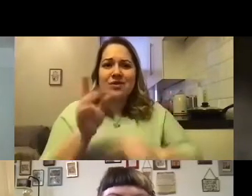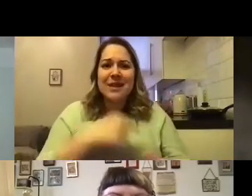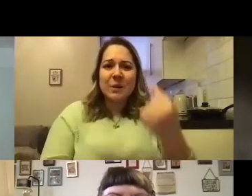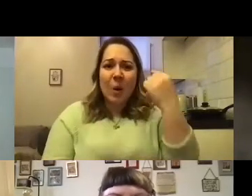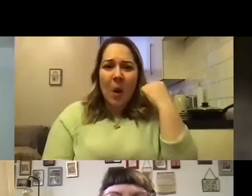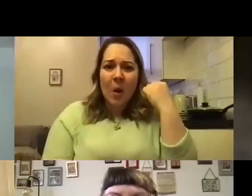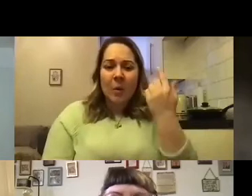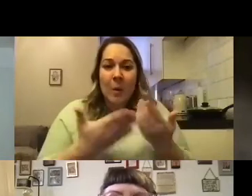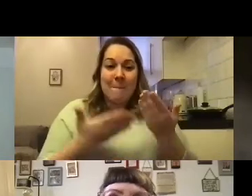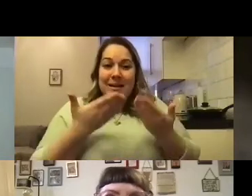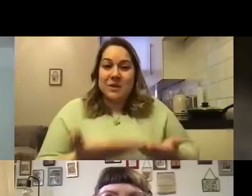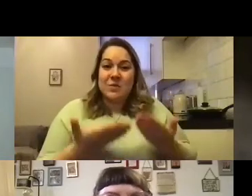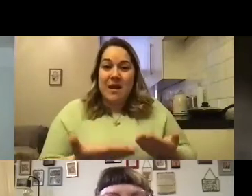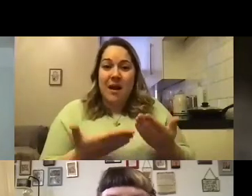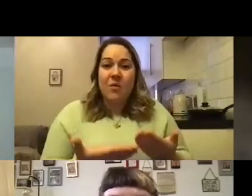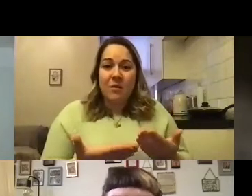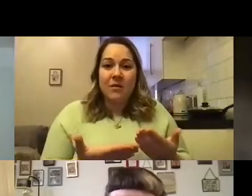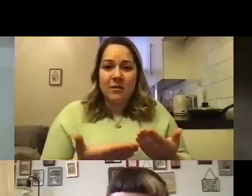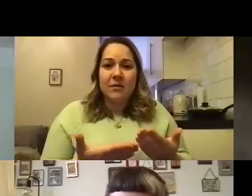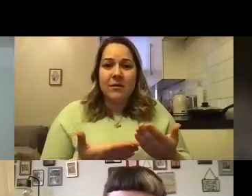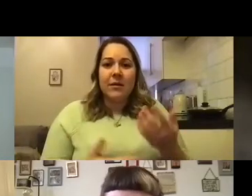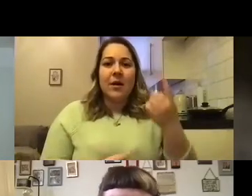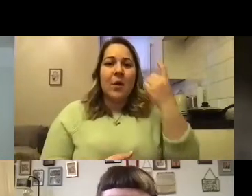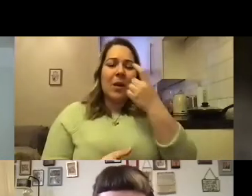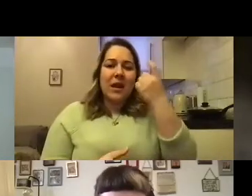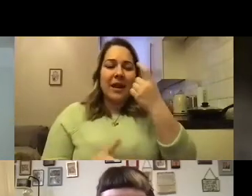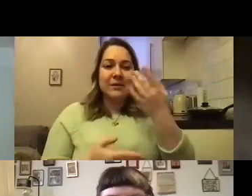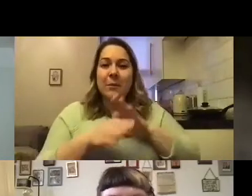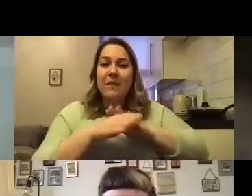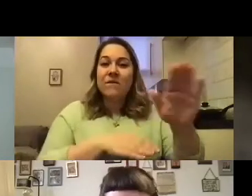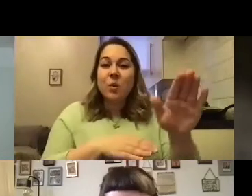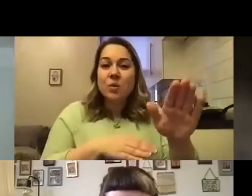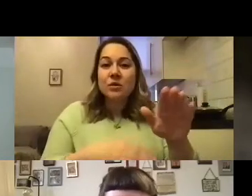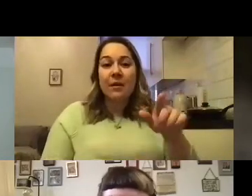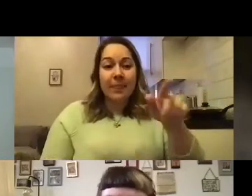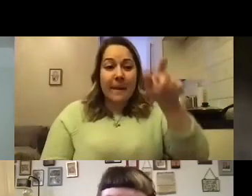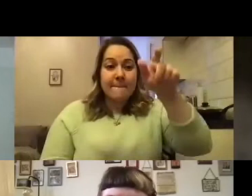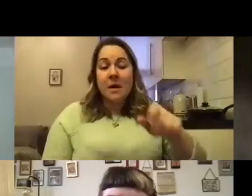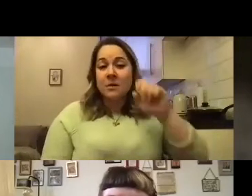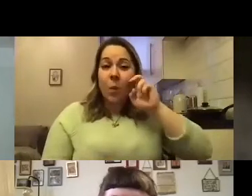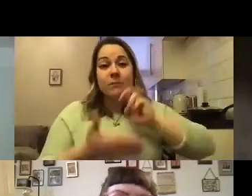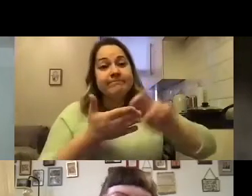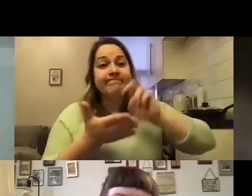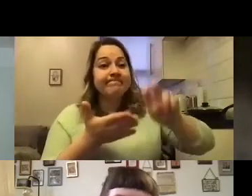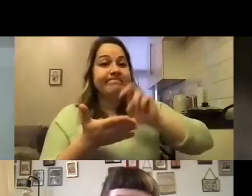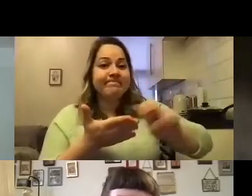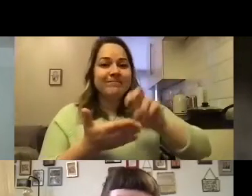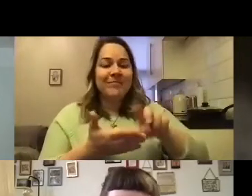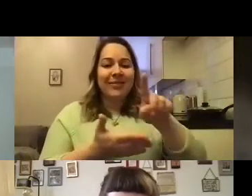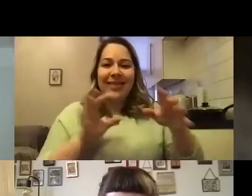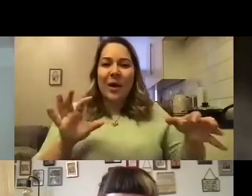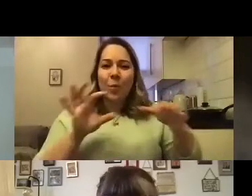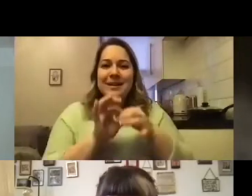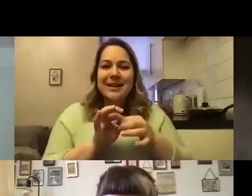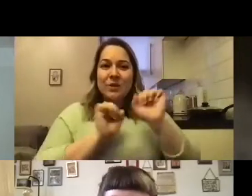now. And then also we were thinking about the longevity, that in the future someone will walk that walk, and this will be